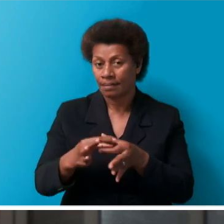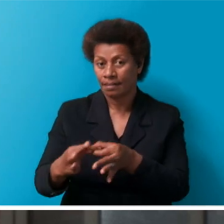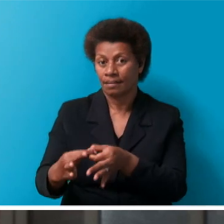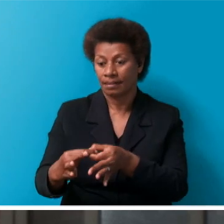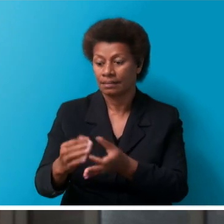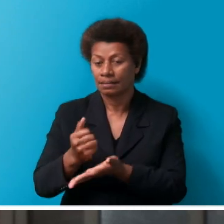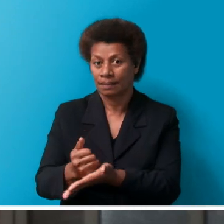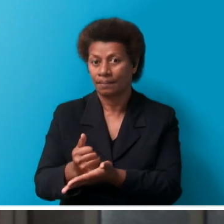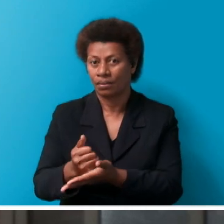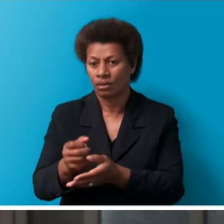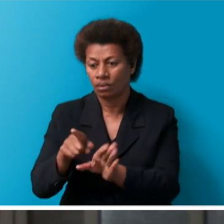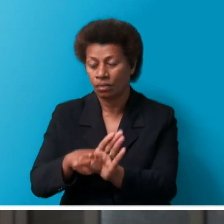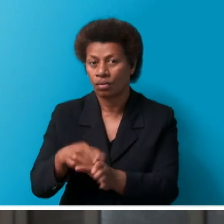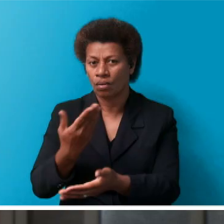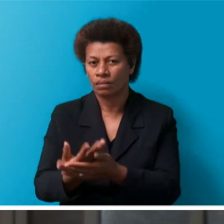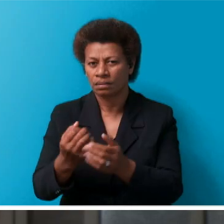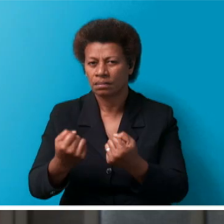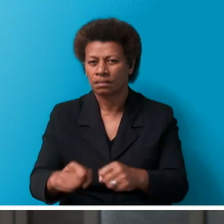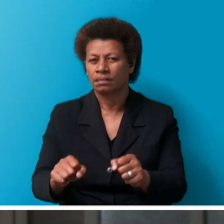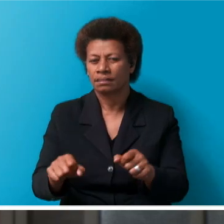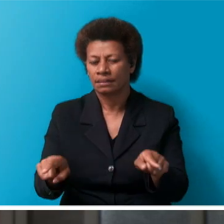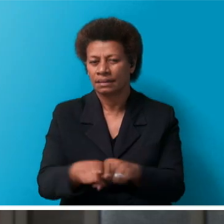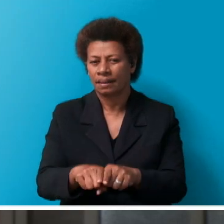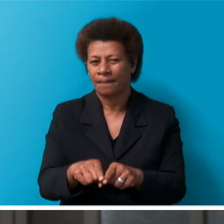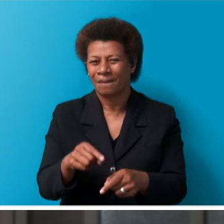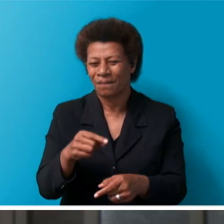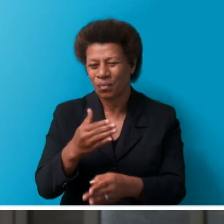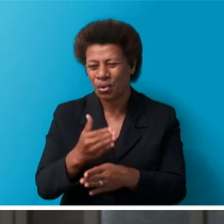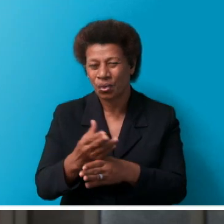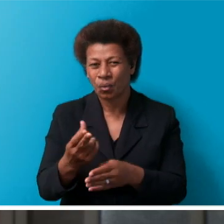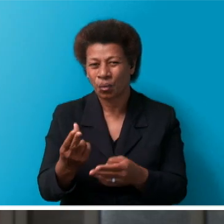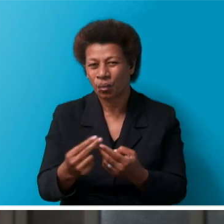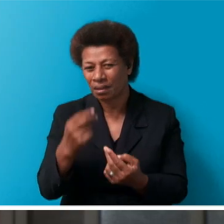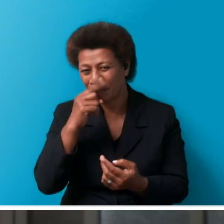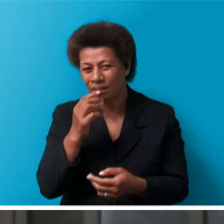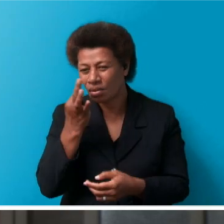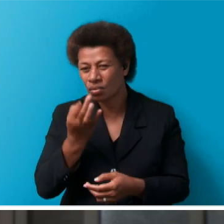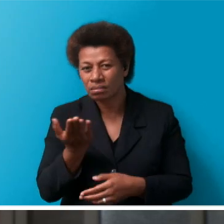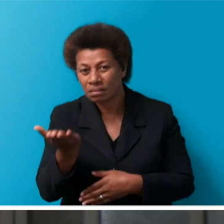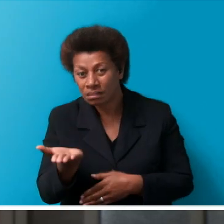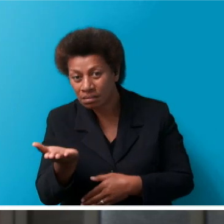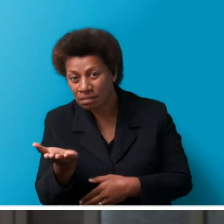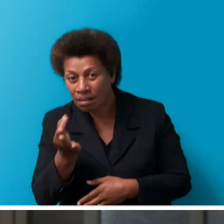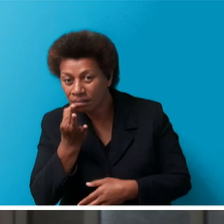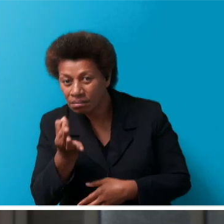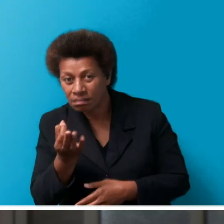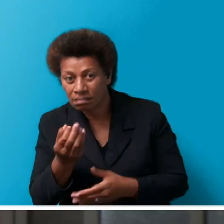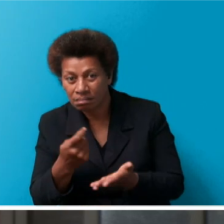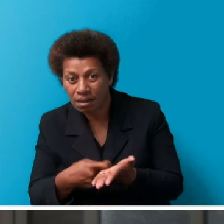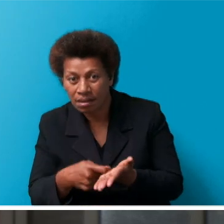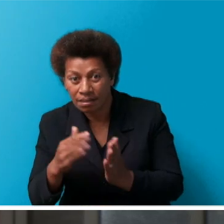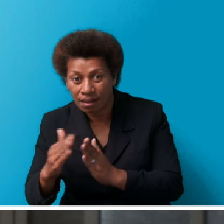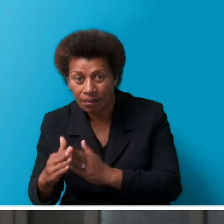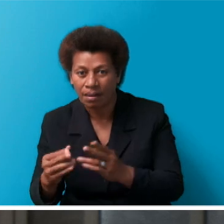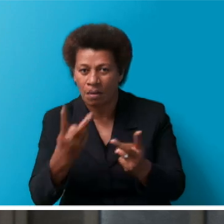support youth on the street while also work with beggars and older persons. Many of these individuals are provided support and